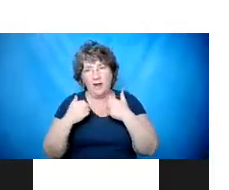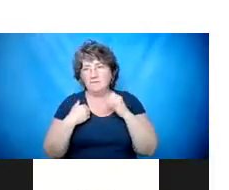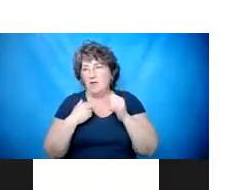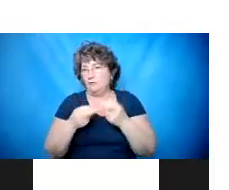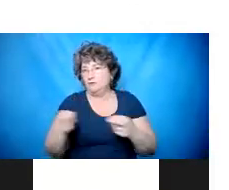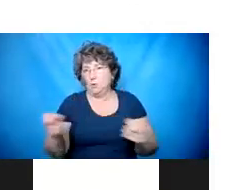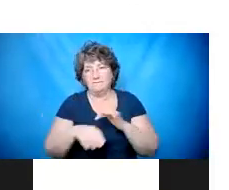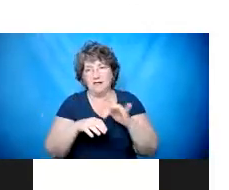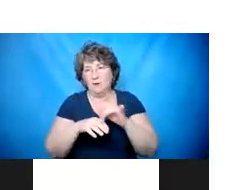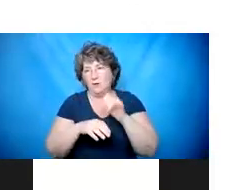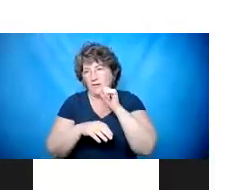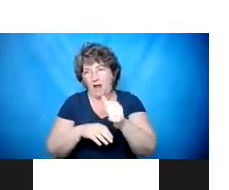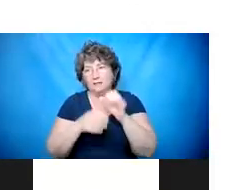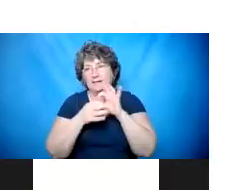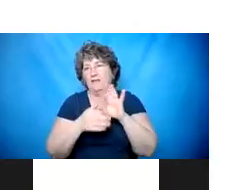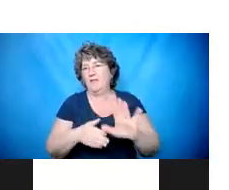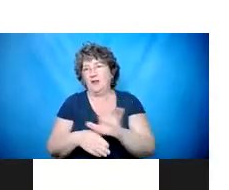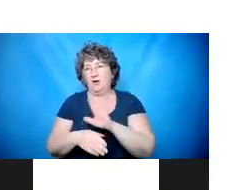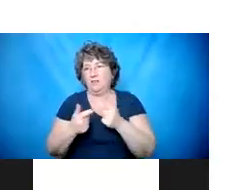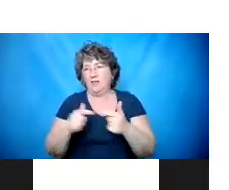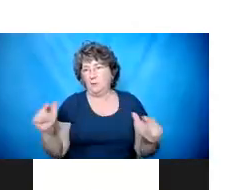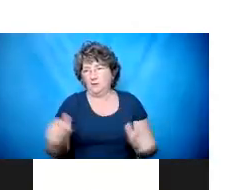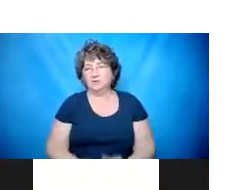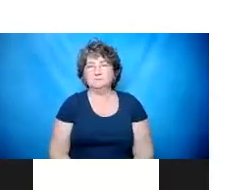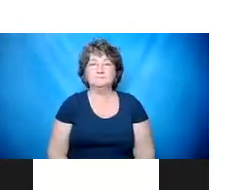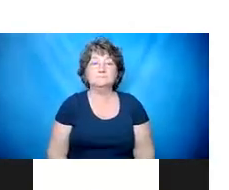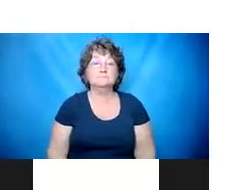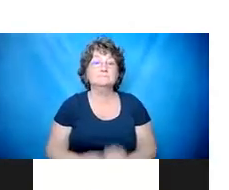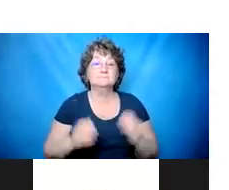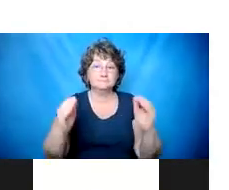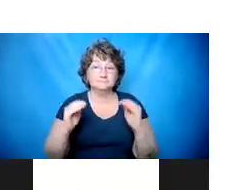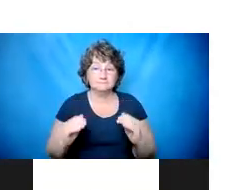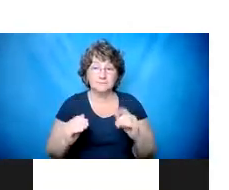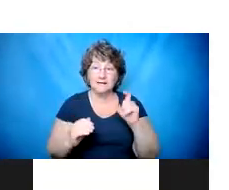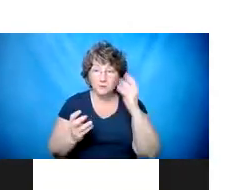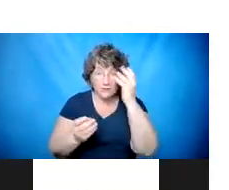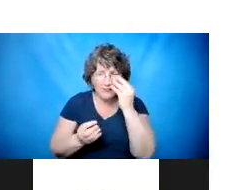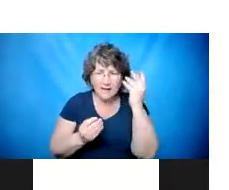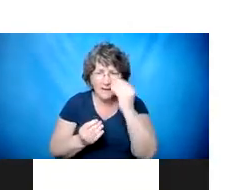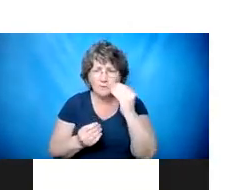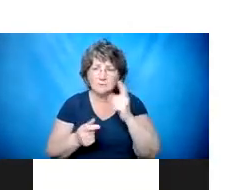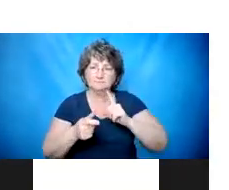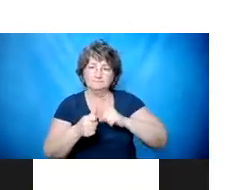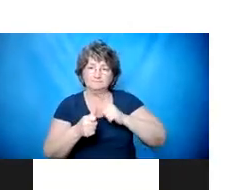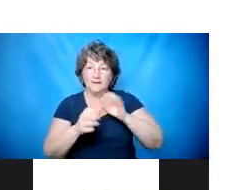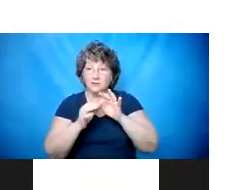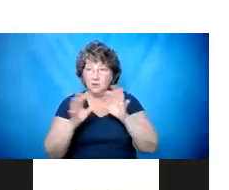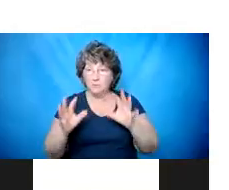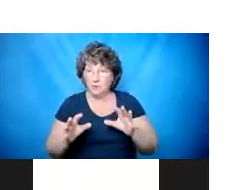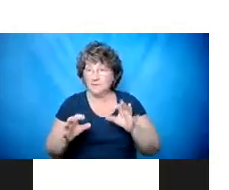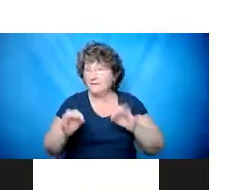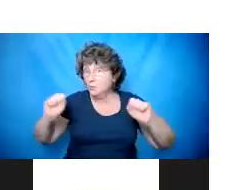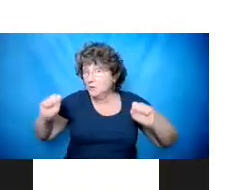So here are a couple of things to consider. Interpreters, if at all possible, if you are able to have